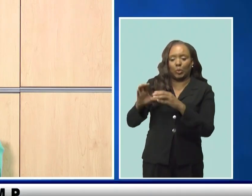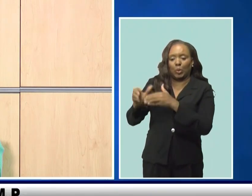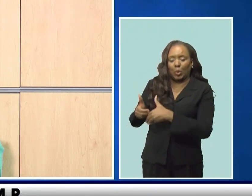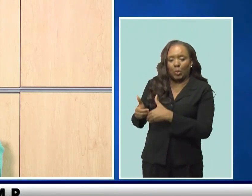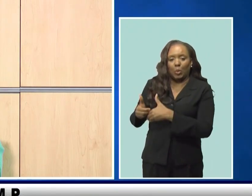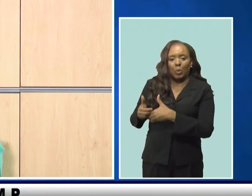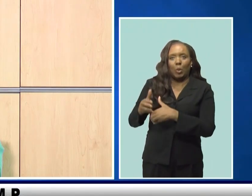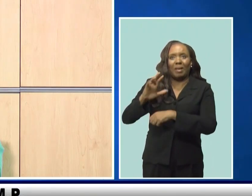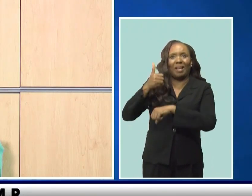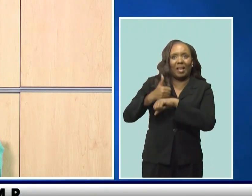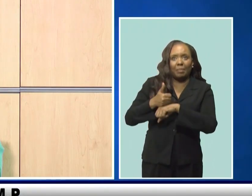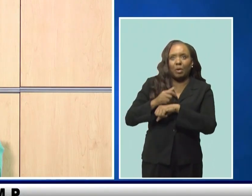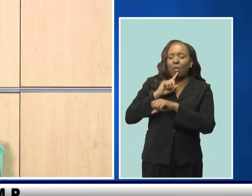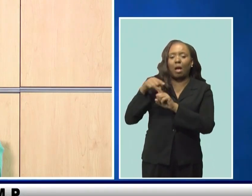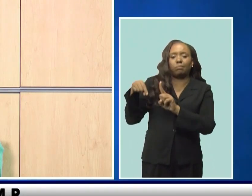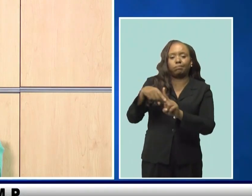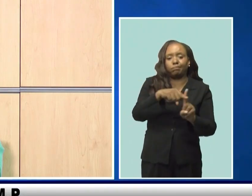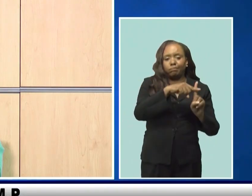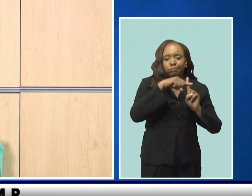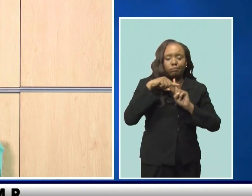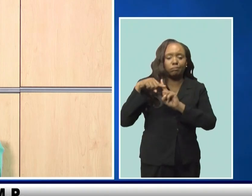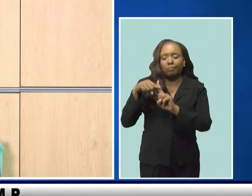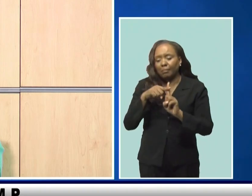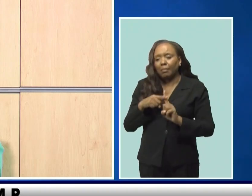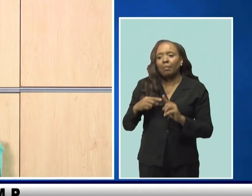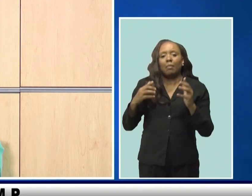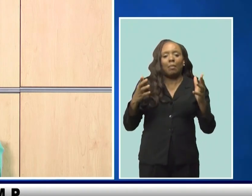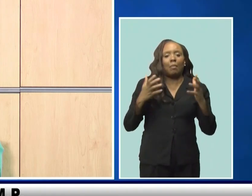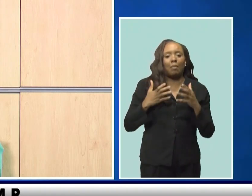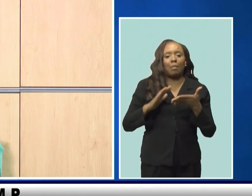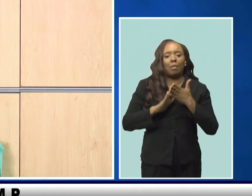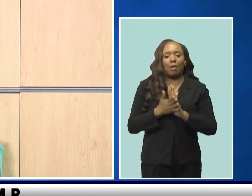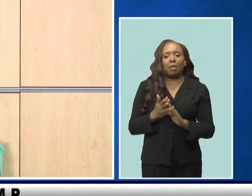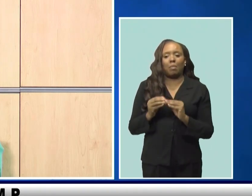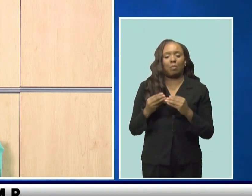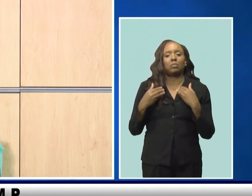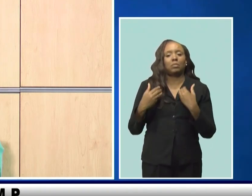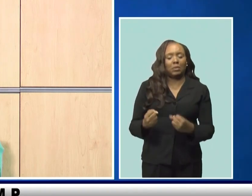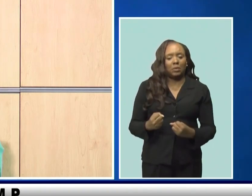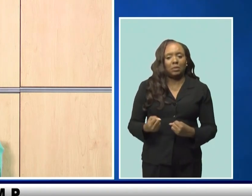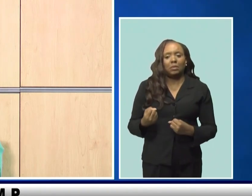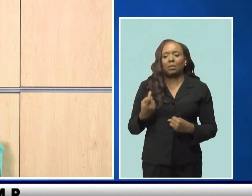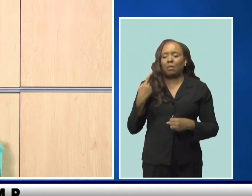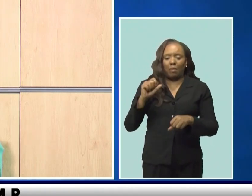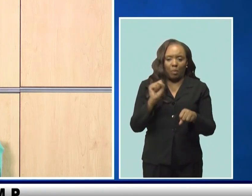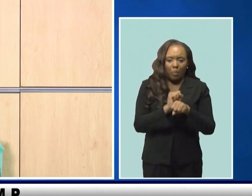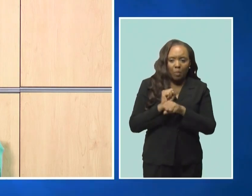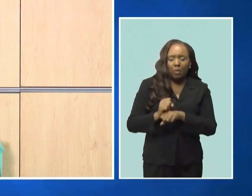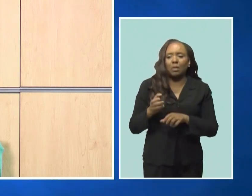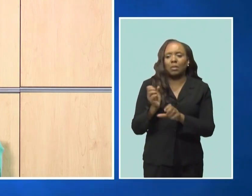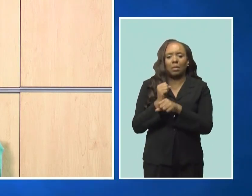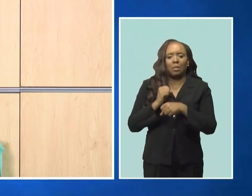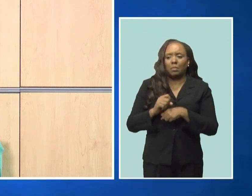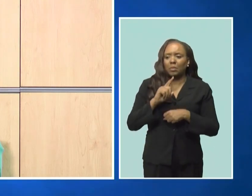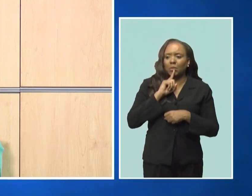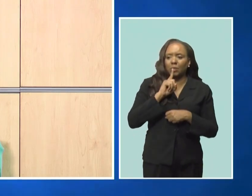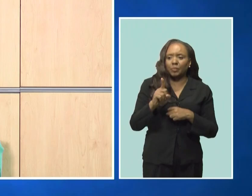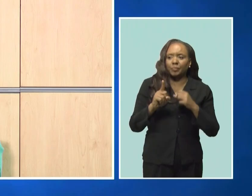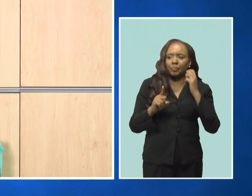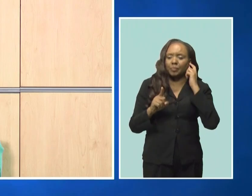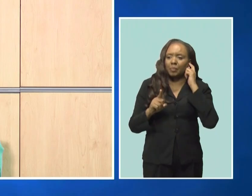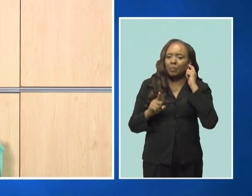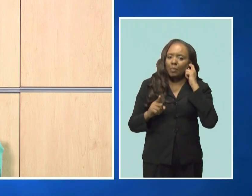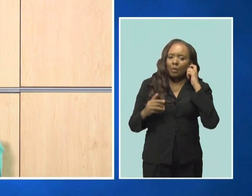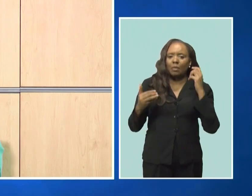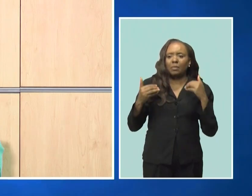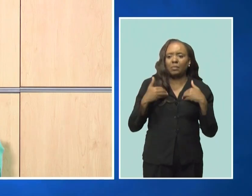positive sign. What we're doing now is strengthening their capacity to function by making sure that they're steered towards the